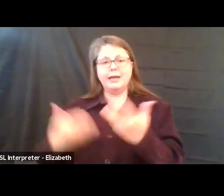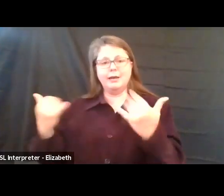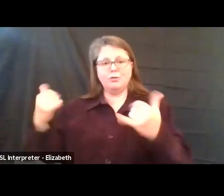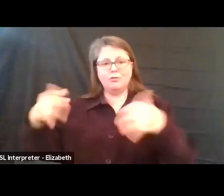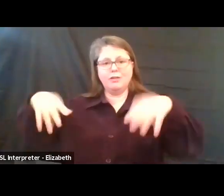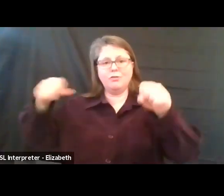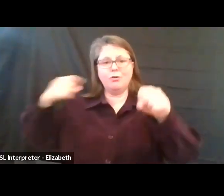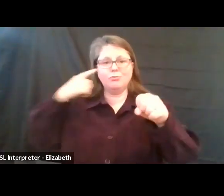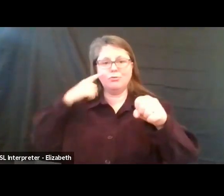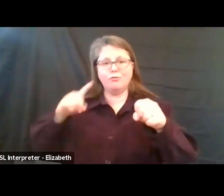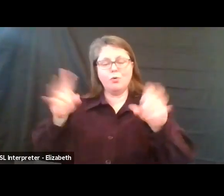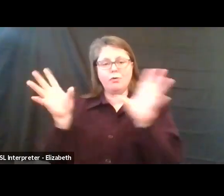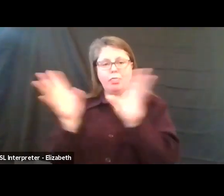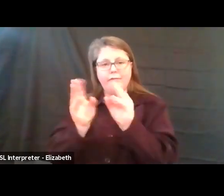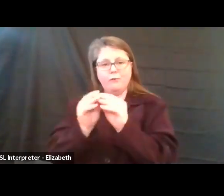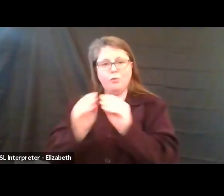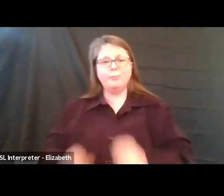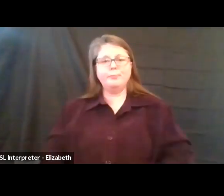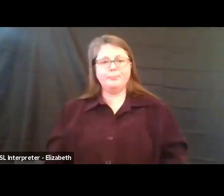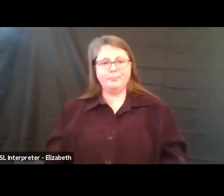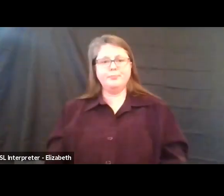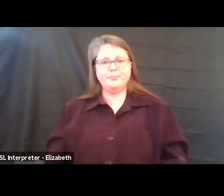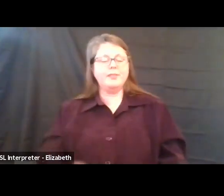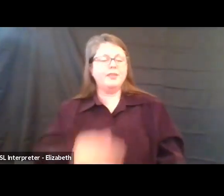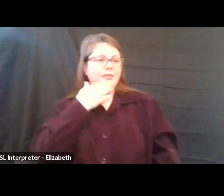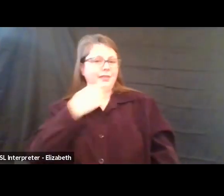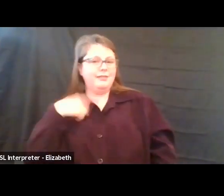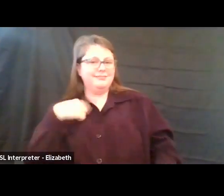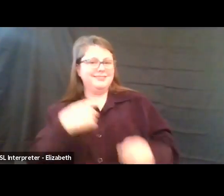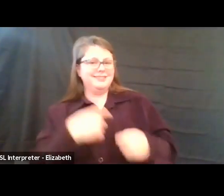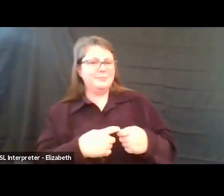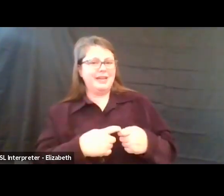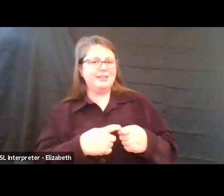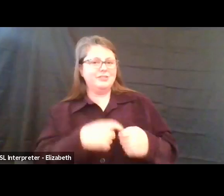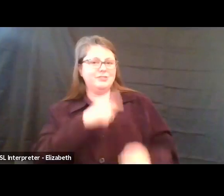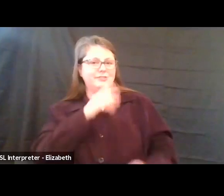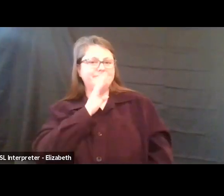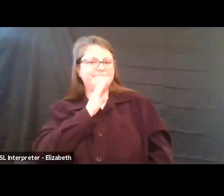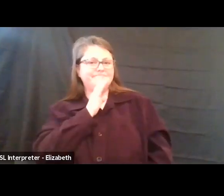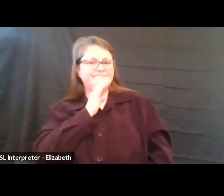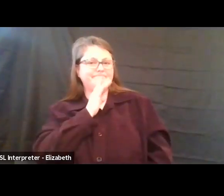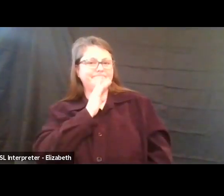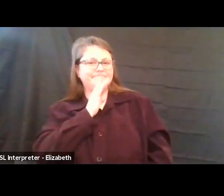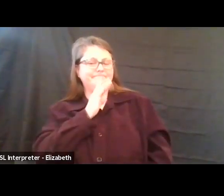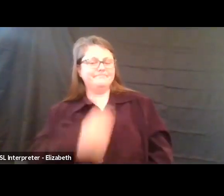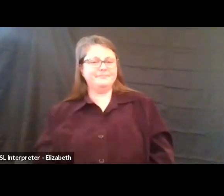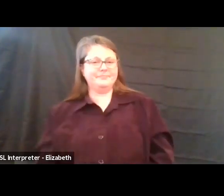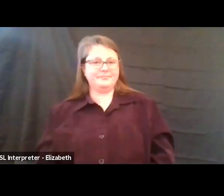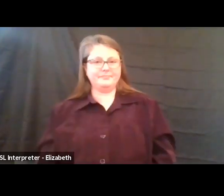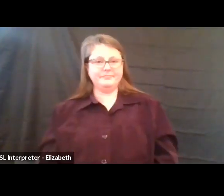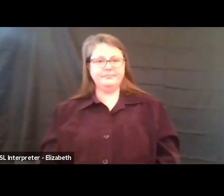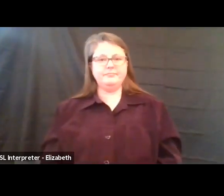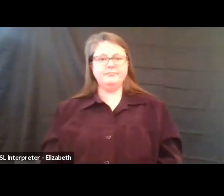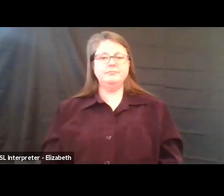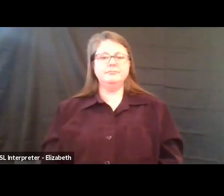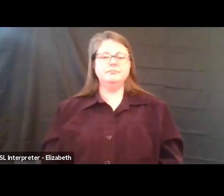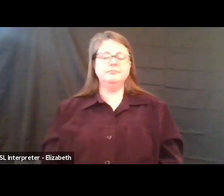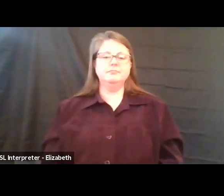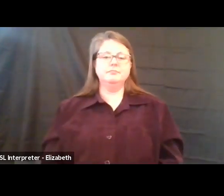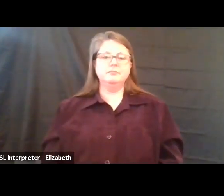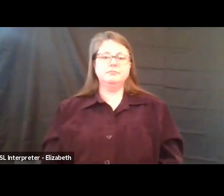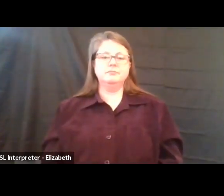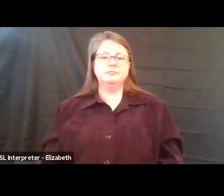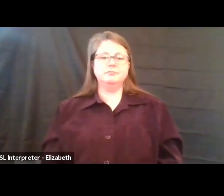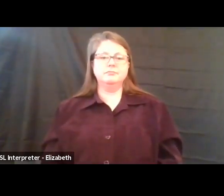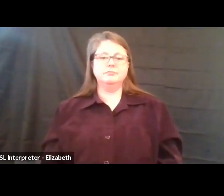switched to simultaneous by Hannah. Quiero dar las gracias a Hilda Montenegro y Ivonne Martínez, que van a estar haciendo la interpretación al español, y a